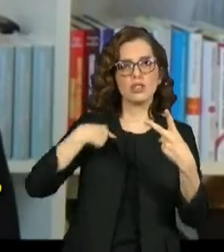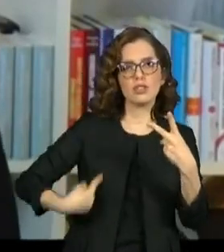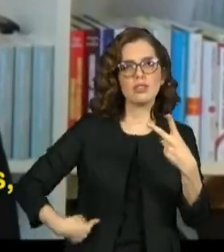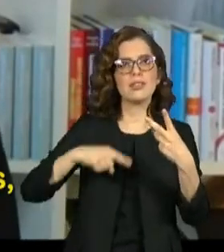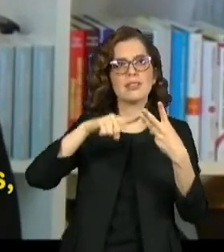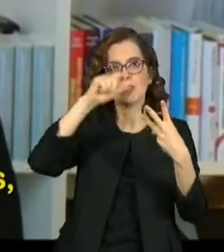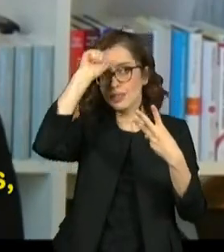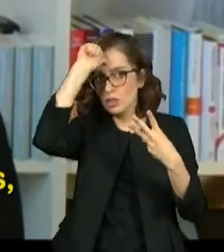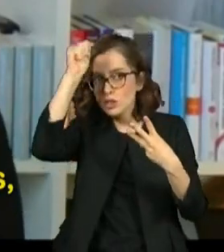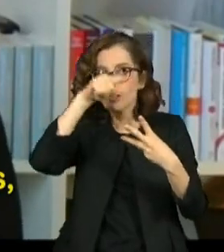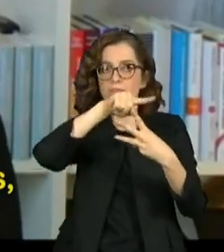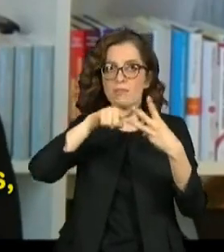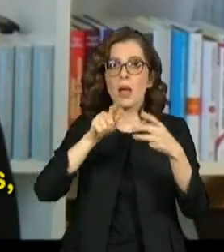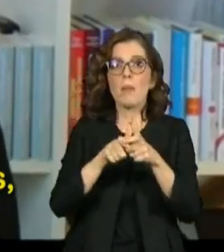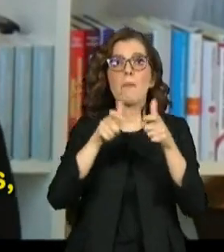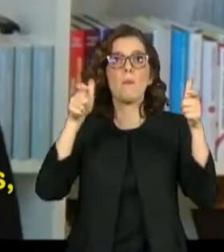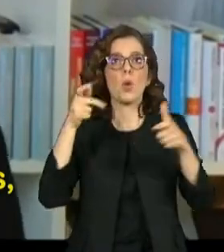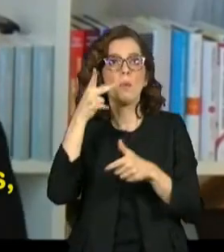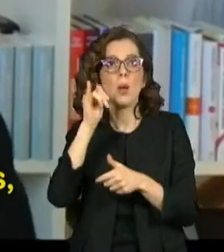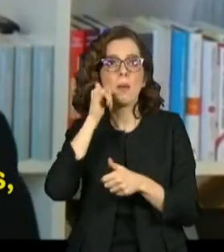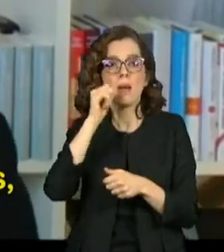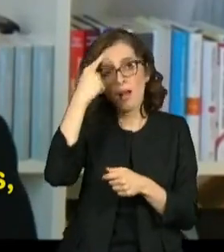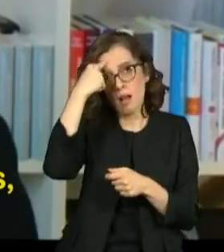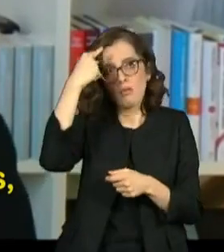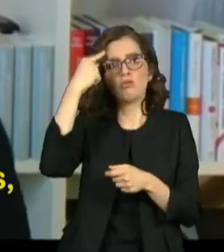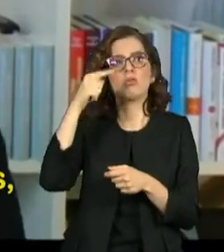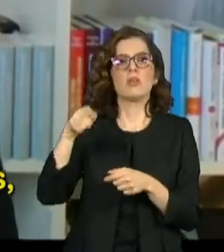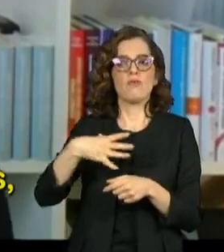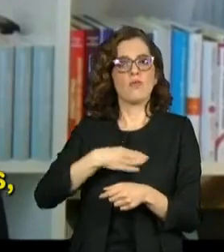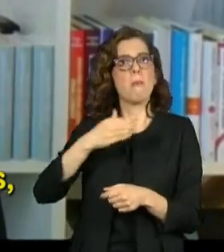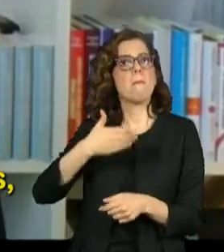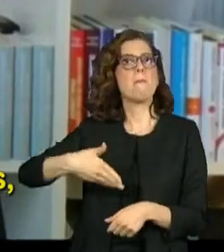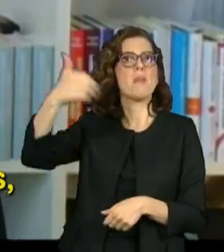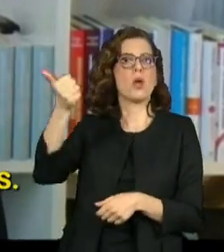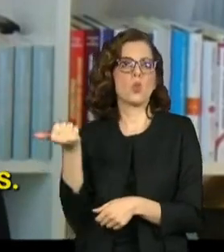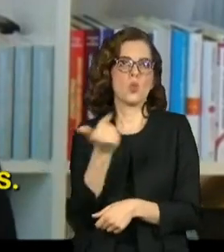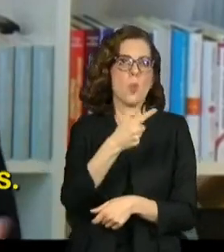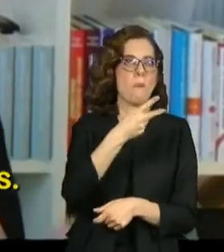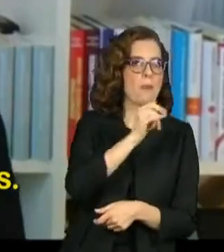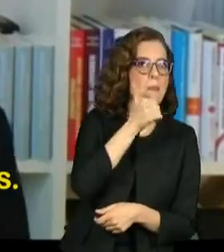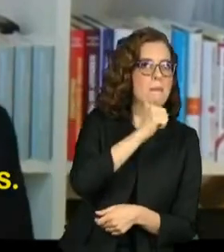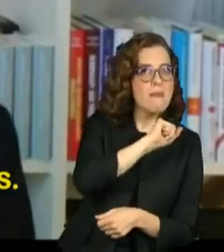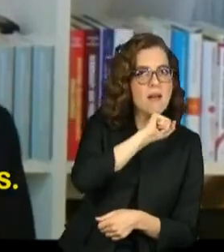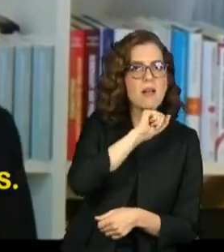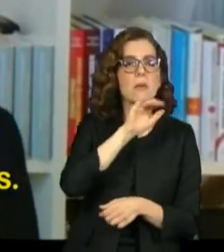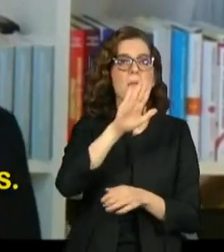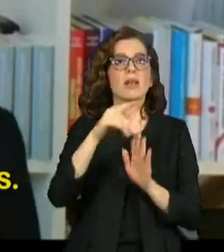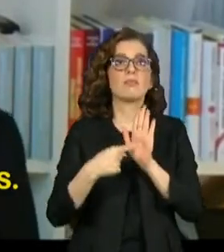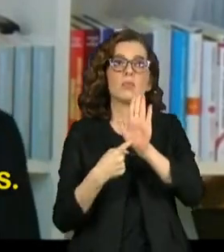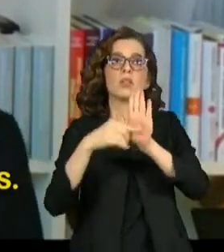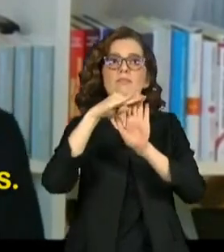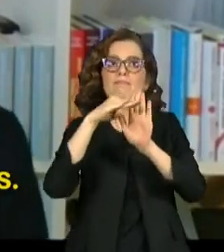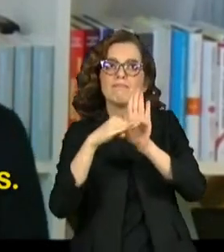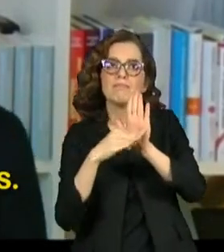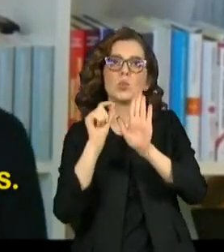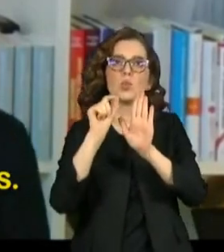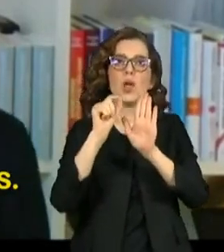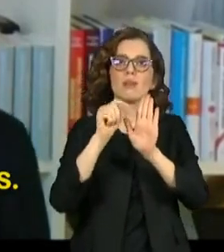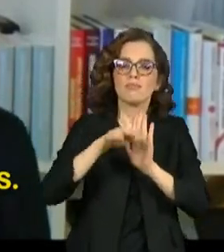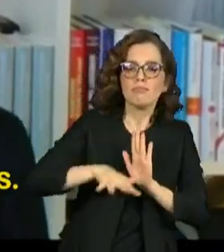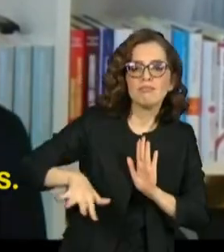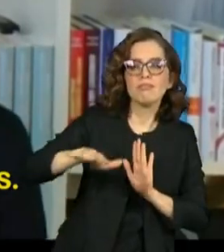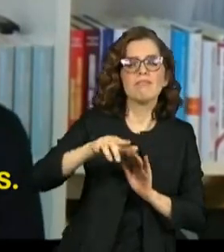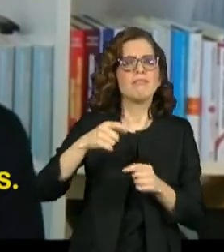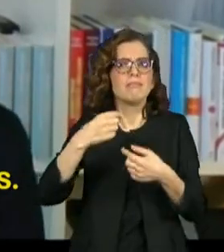India, where most parents think their children will be better off than they were because there's still significant rates of